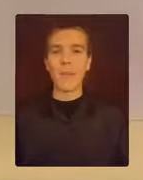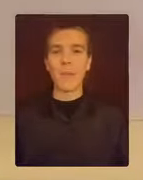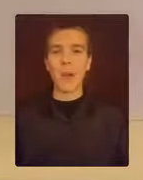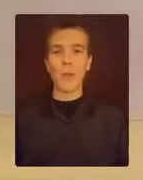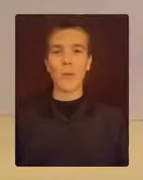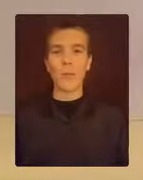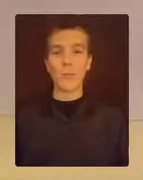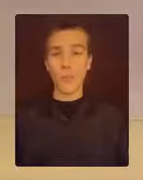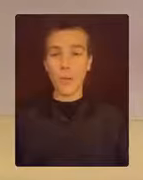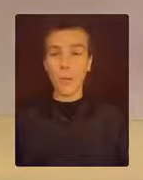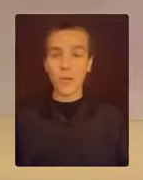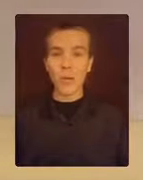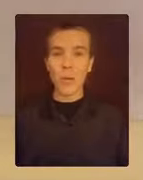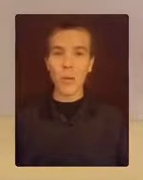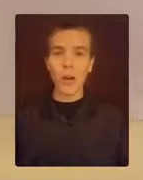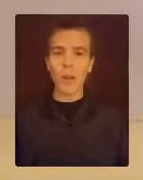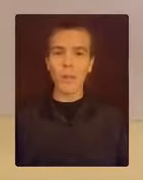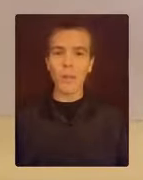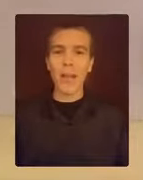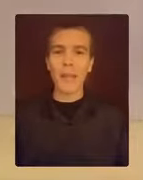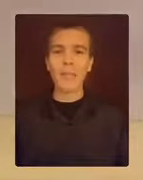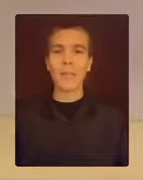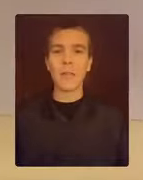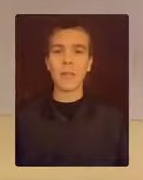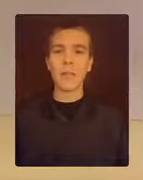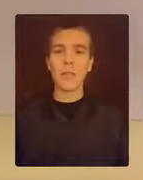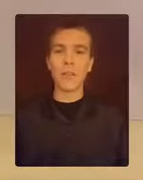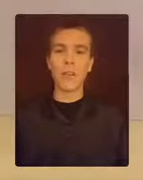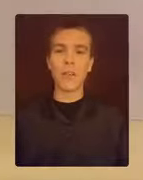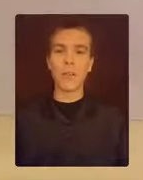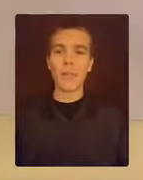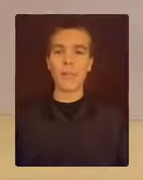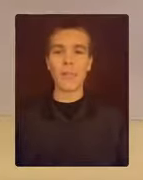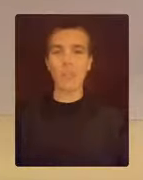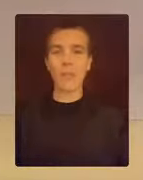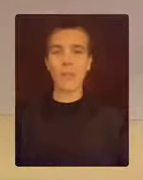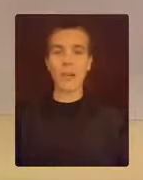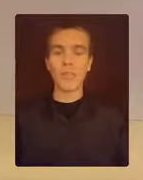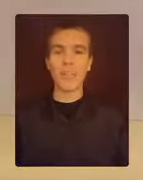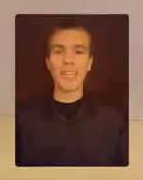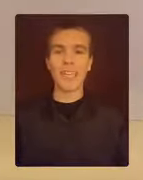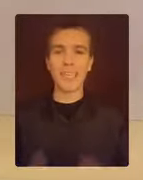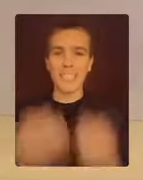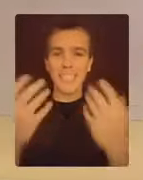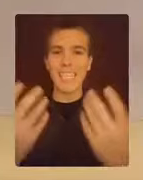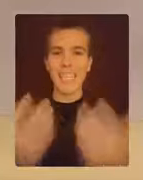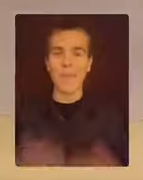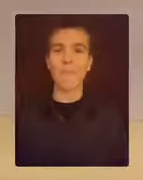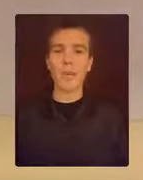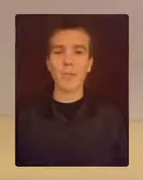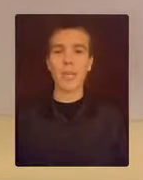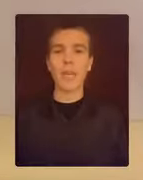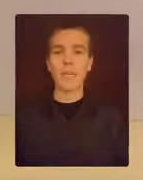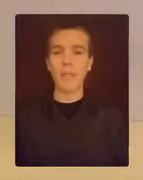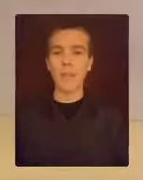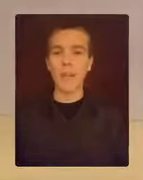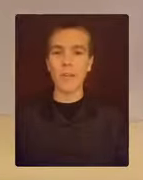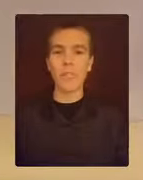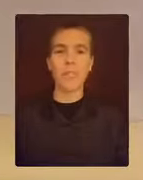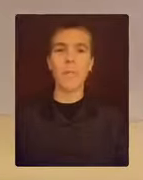And even going to the moon or other planets and going to other places in the universe and getting to see them firsthand